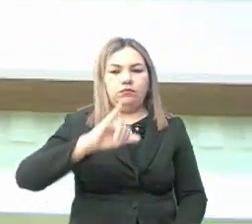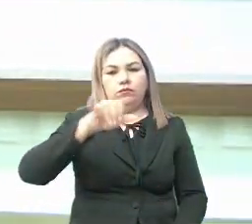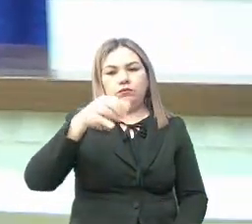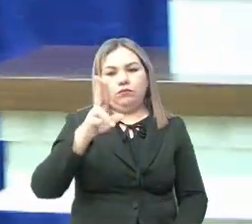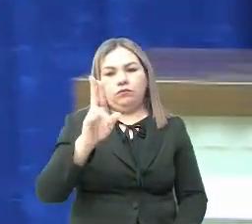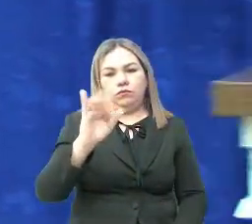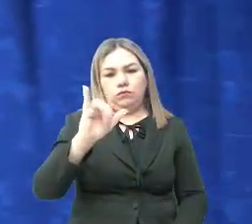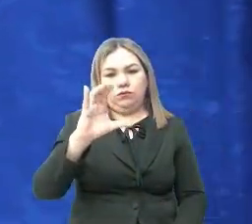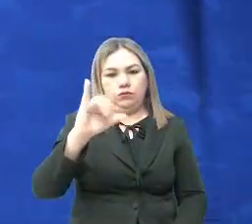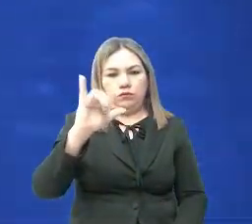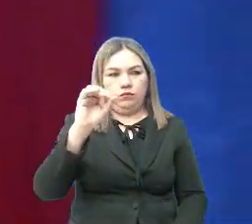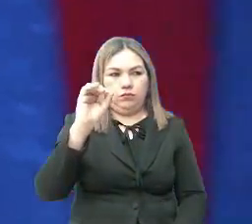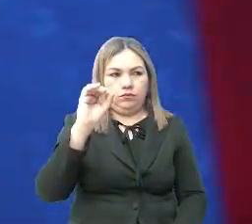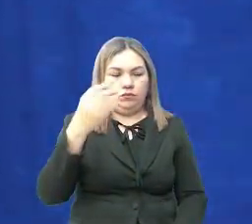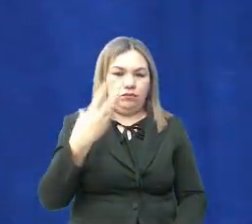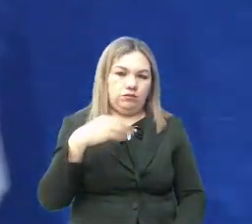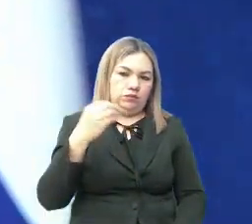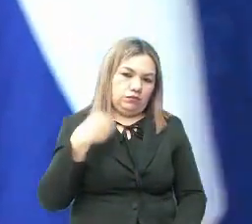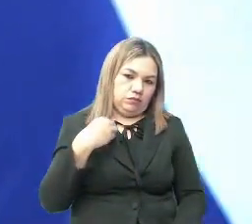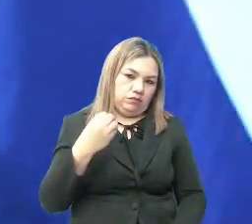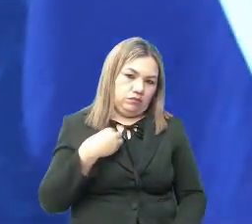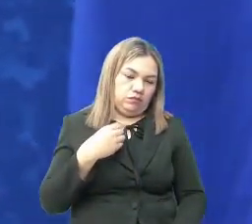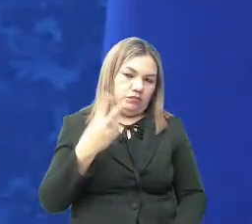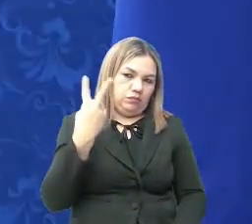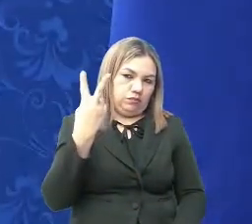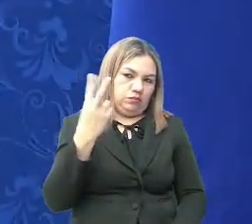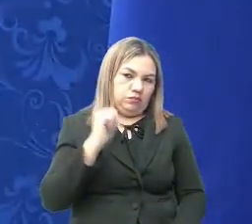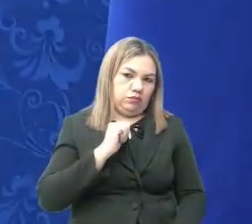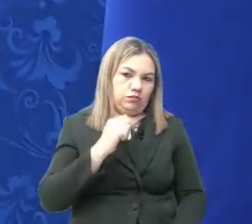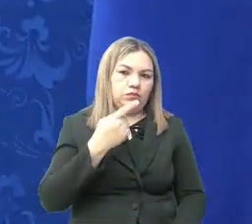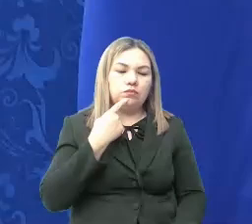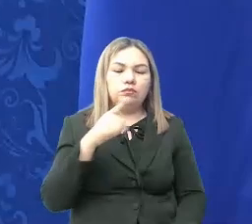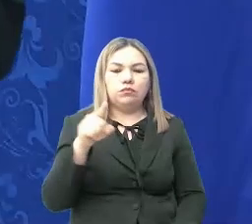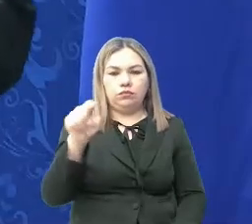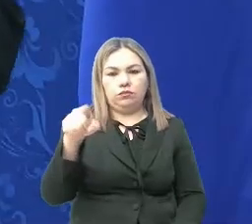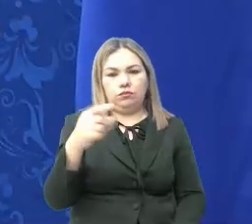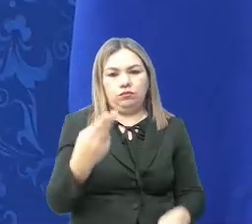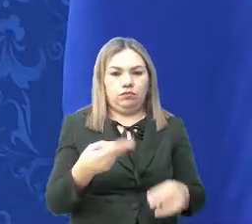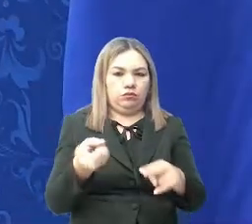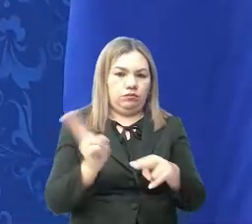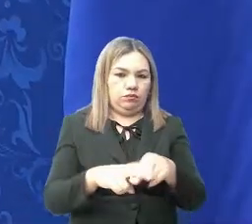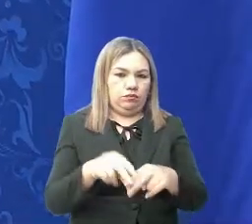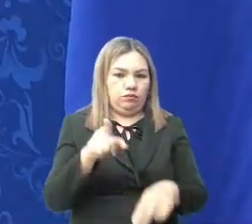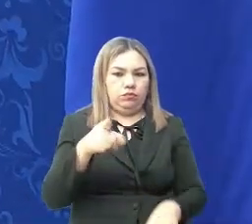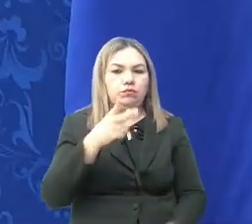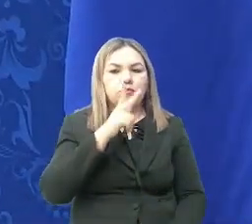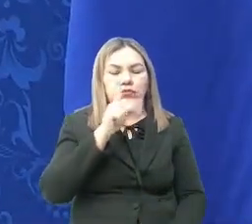by God. It says that two women said, kill,